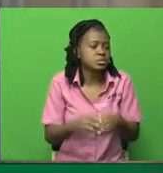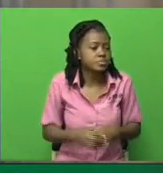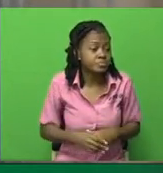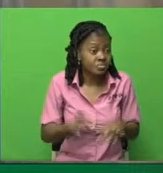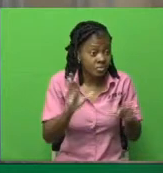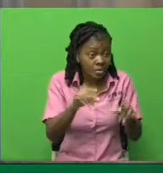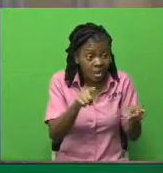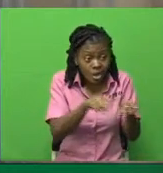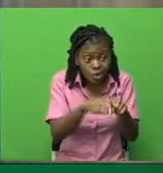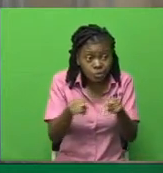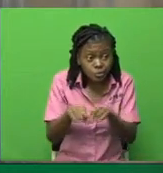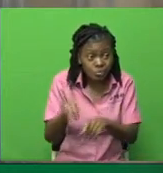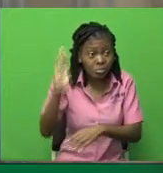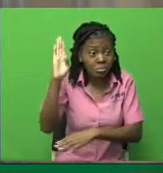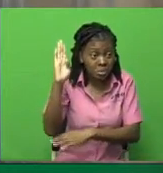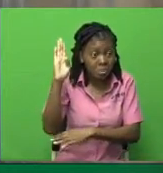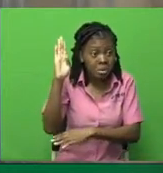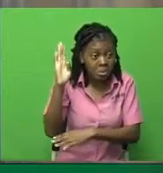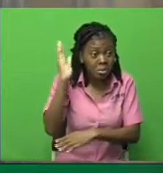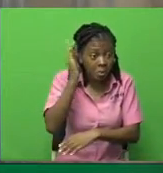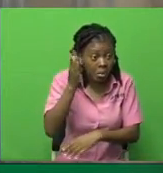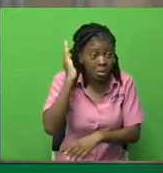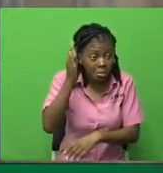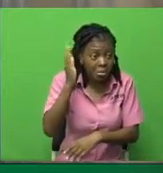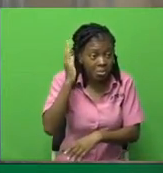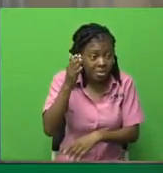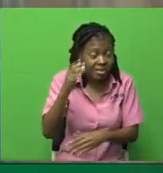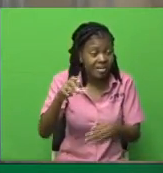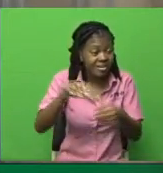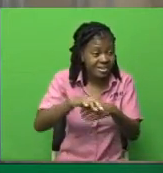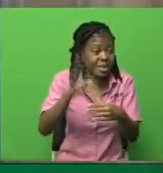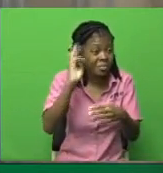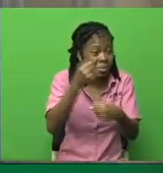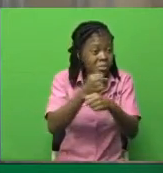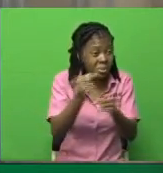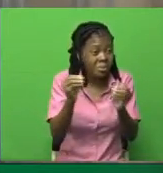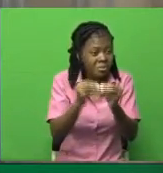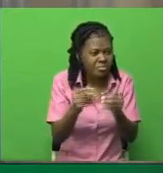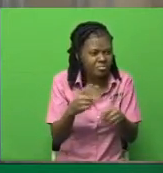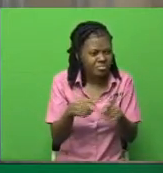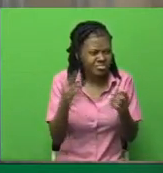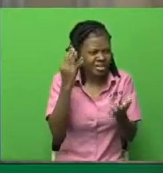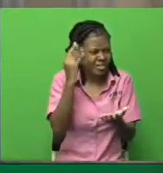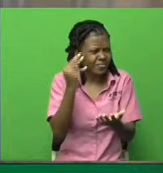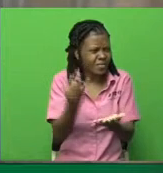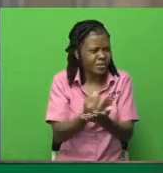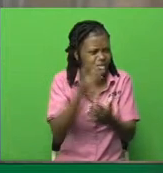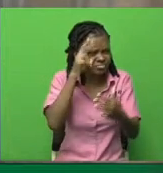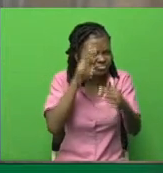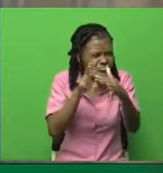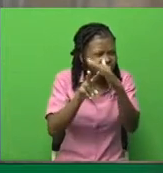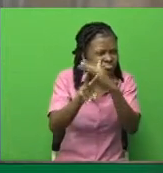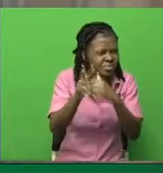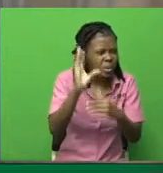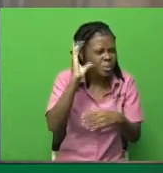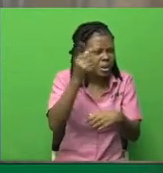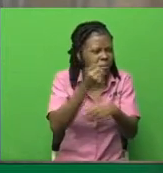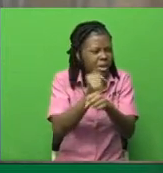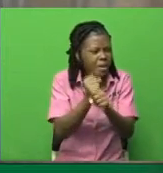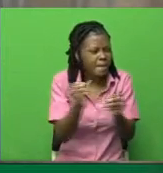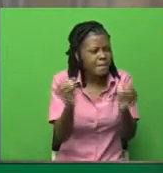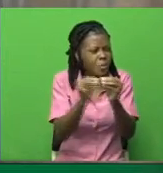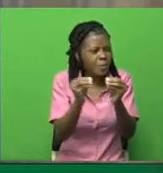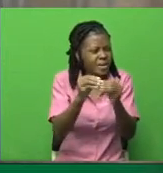he is still projecting 2022 and 2023 gas production figures substantially